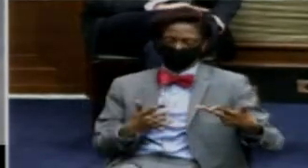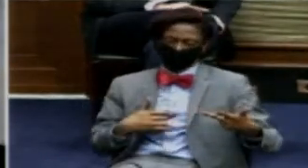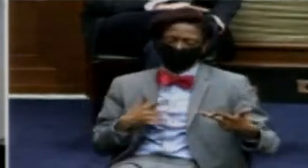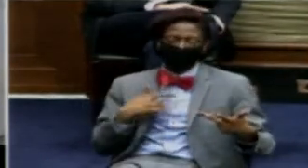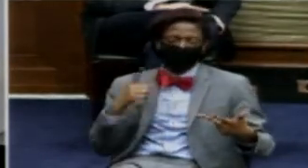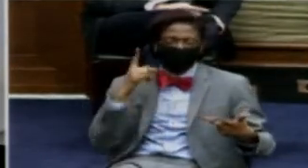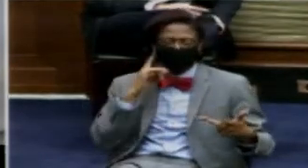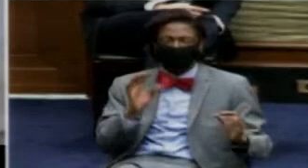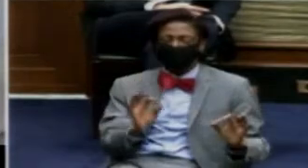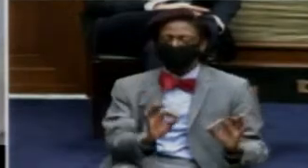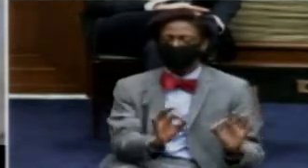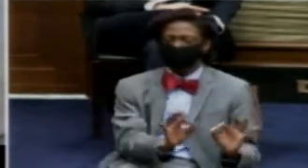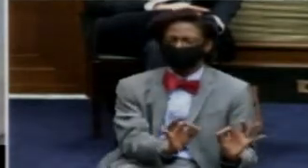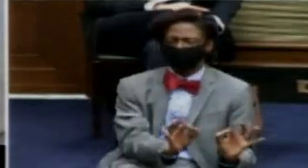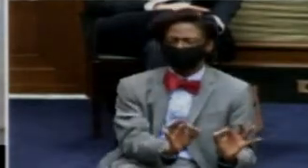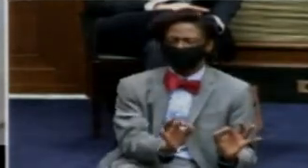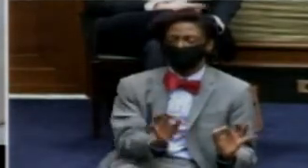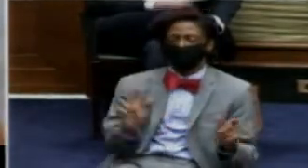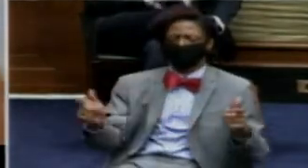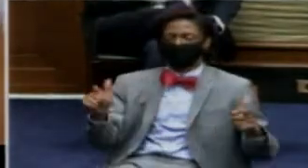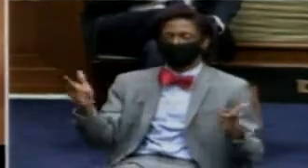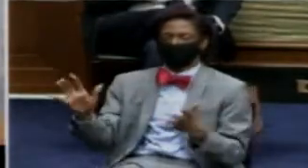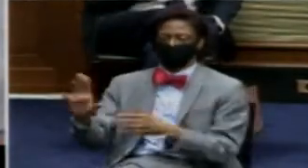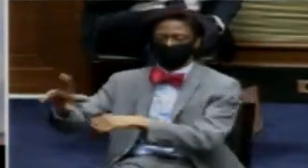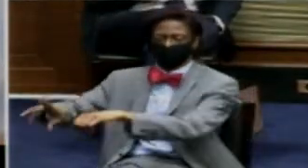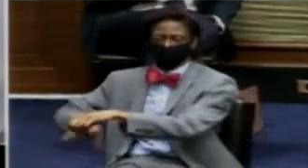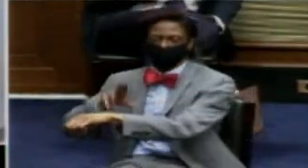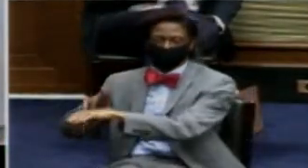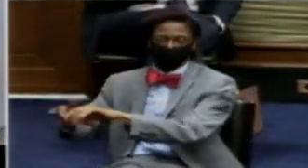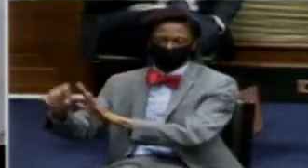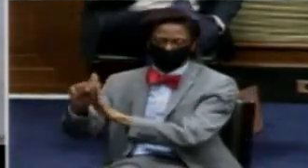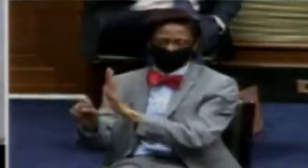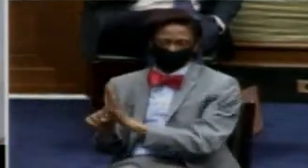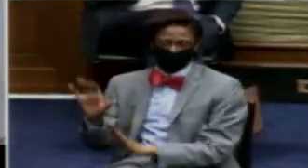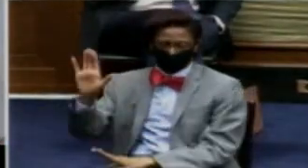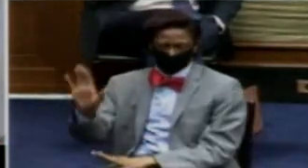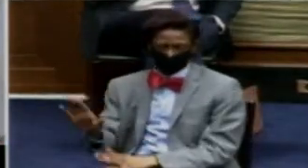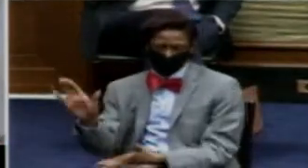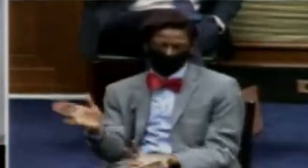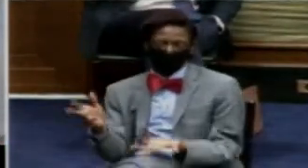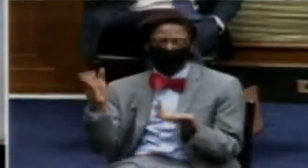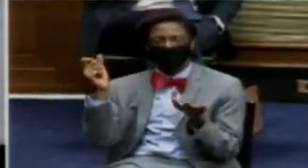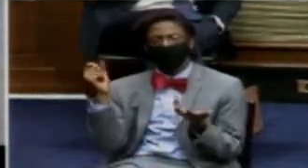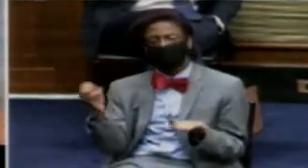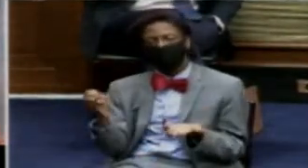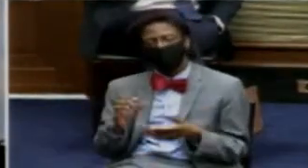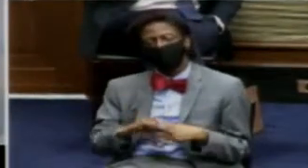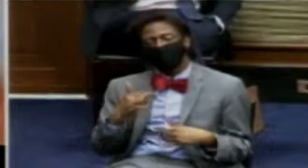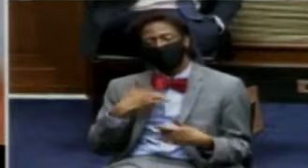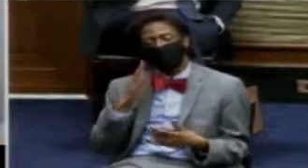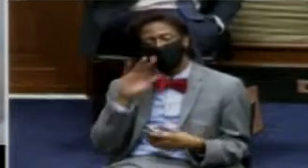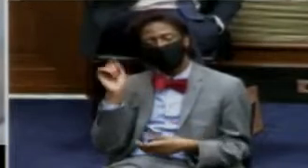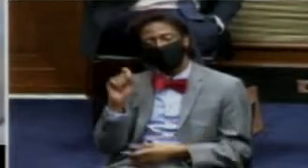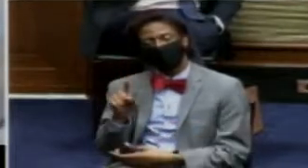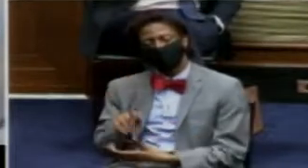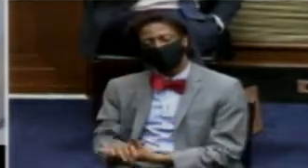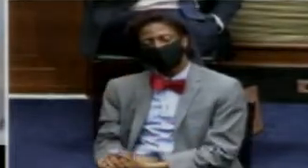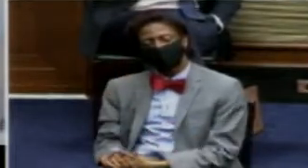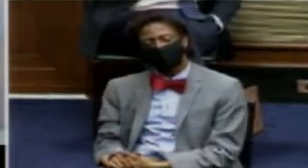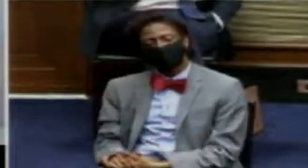tiny compared to that what we get in a normal state. So I'll ask,